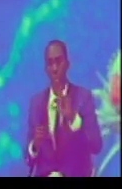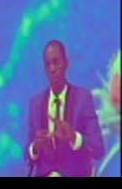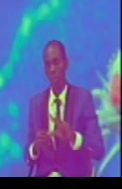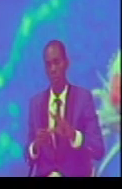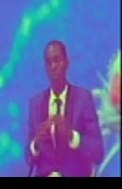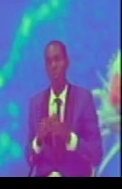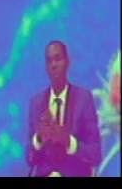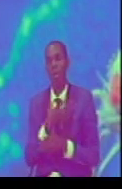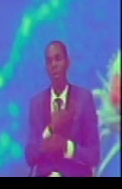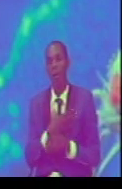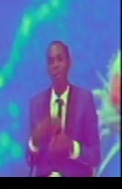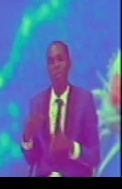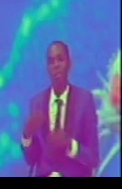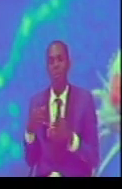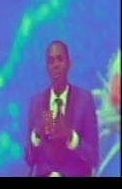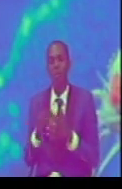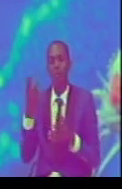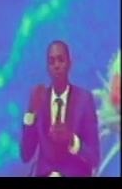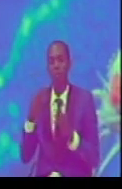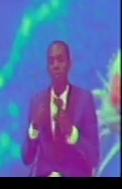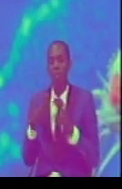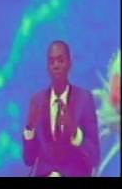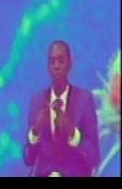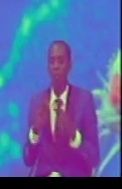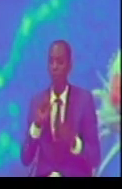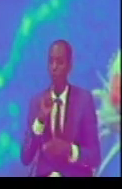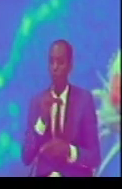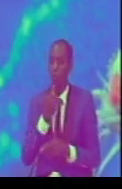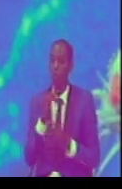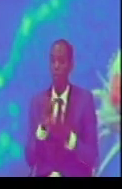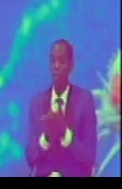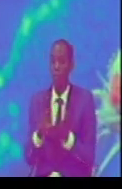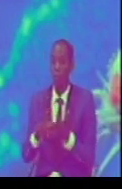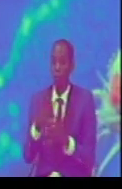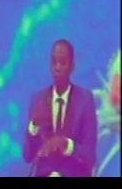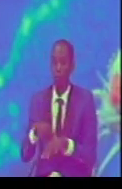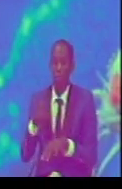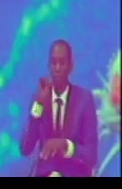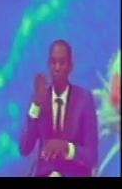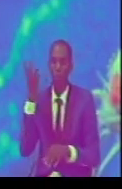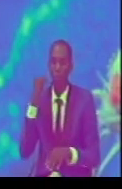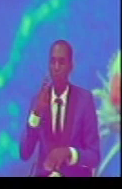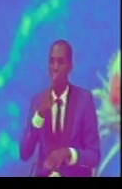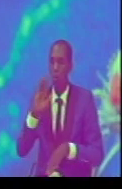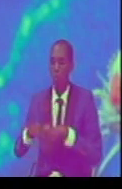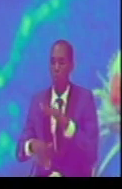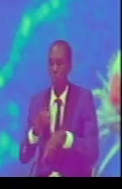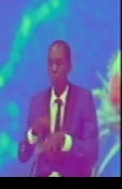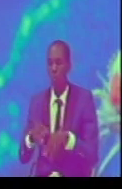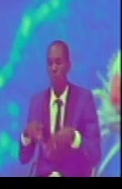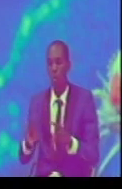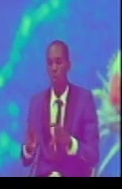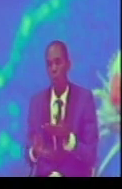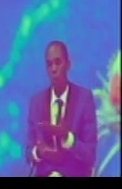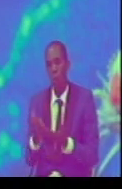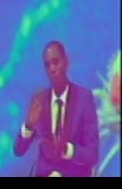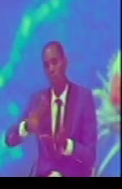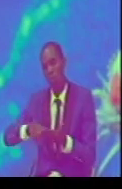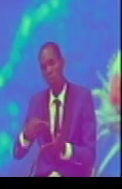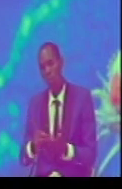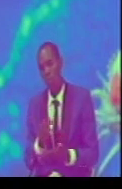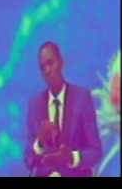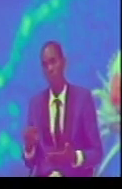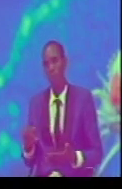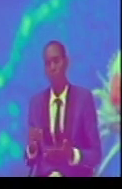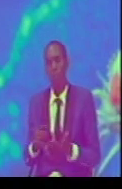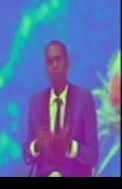2013 now. I've been having USA. And it was very severe that sometimes I'll be walking on the way just as if